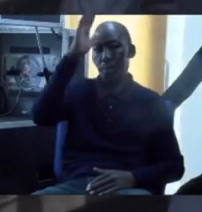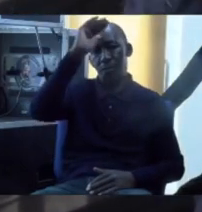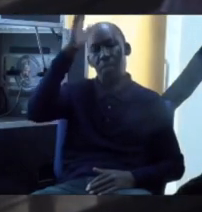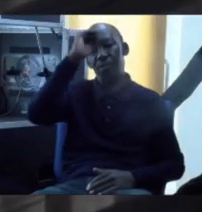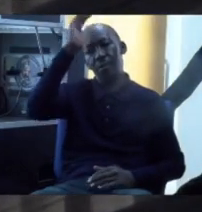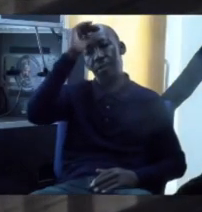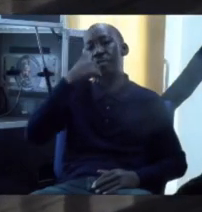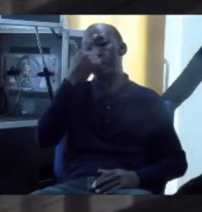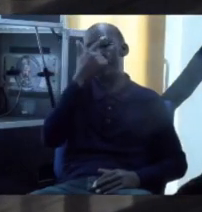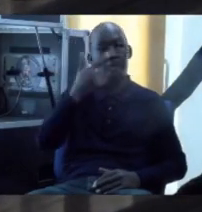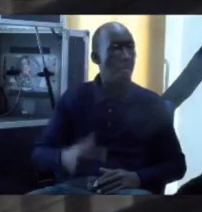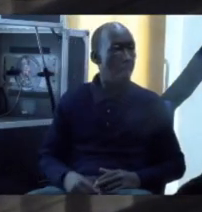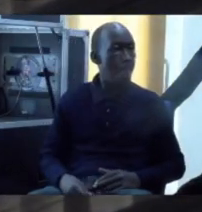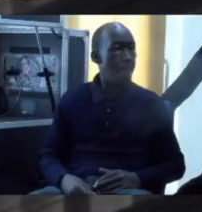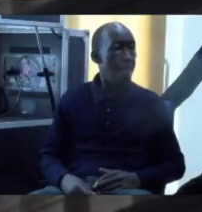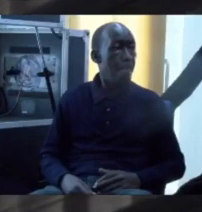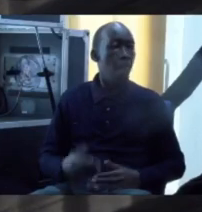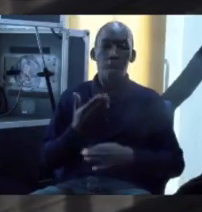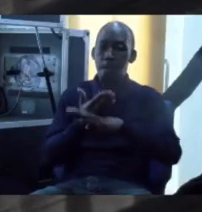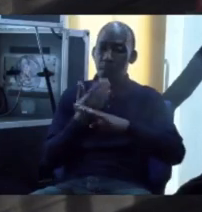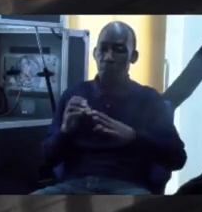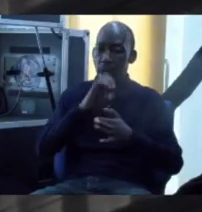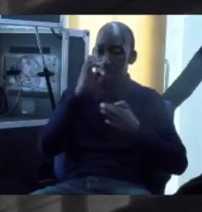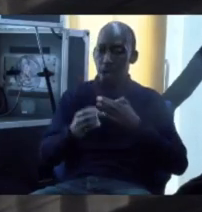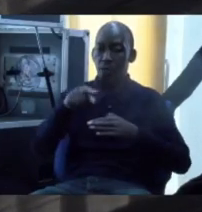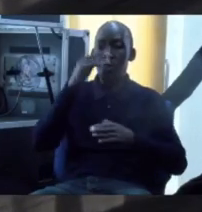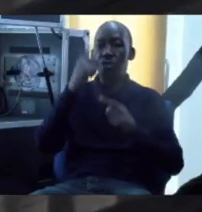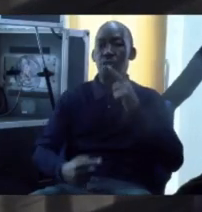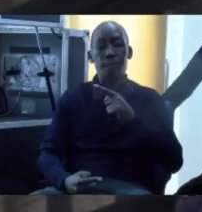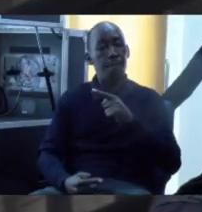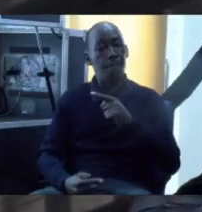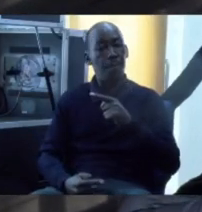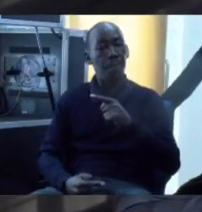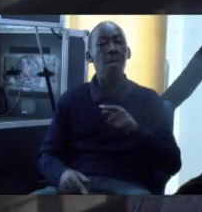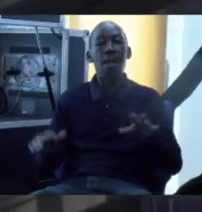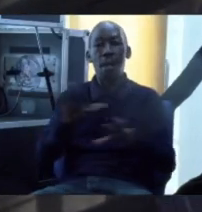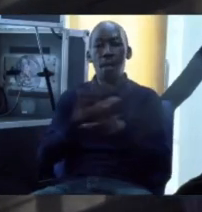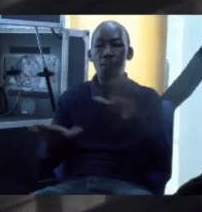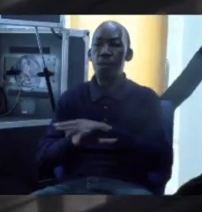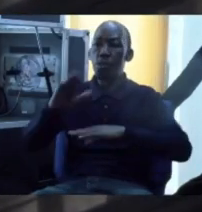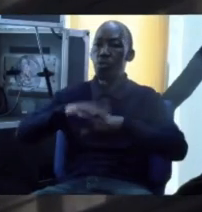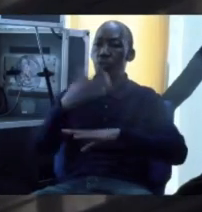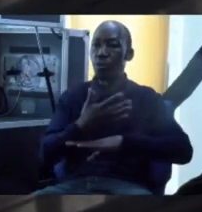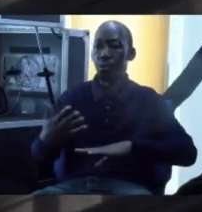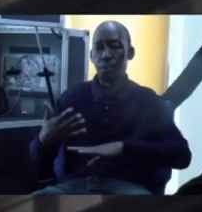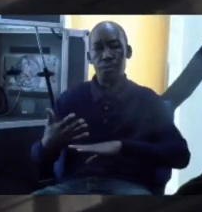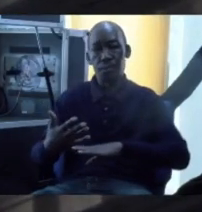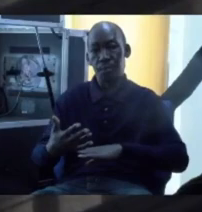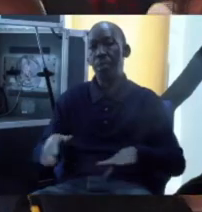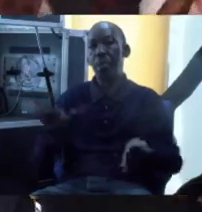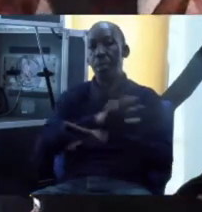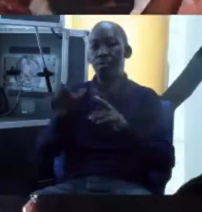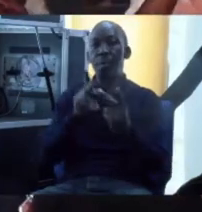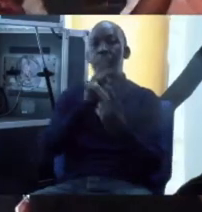Yangu, baba yangu, baba yangu. Before the end of the year, kabla ya mwisho wa mwaka, every good thing, kila kitu chema, every